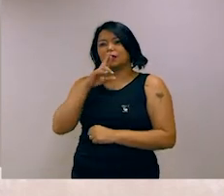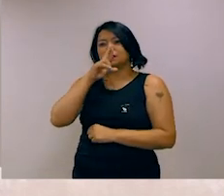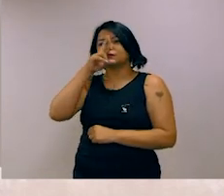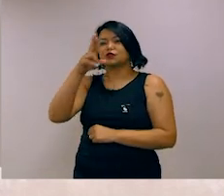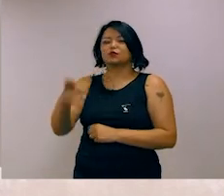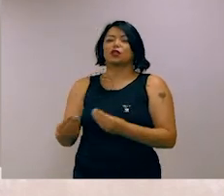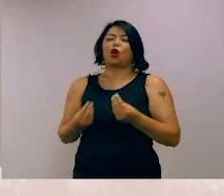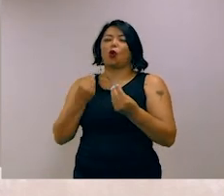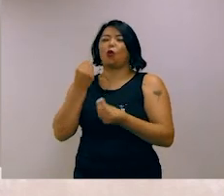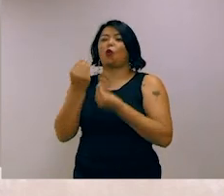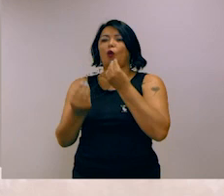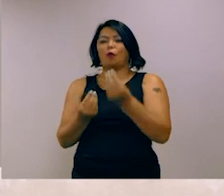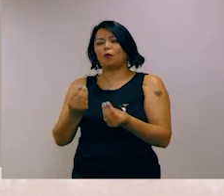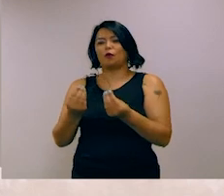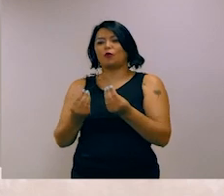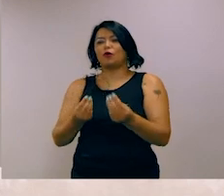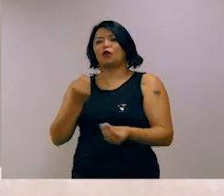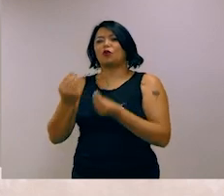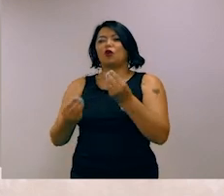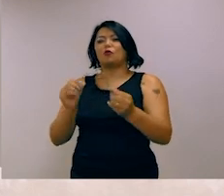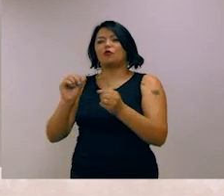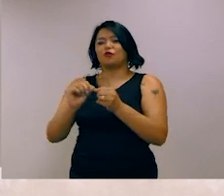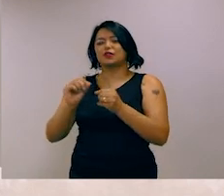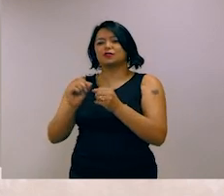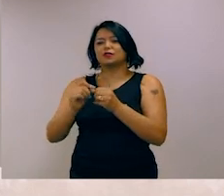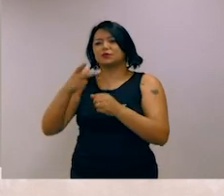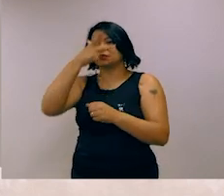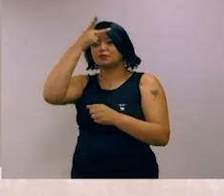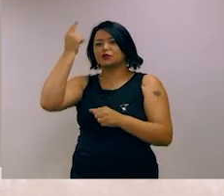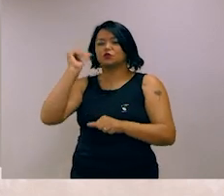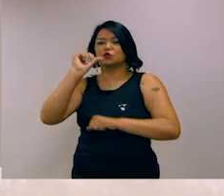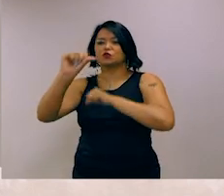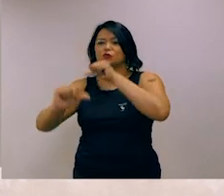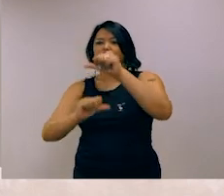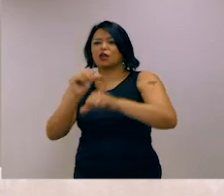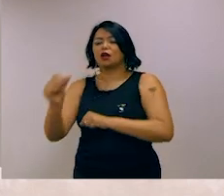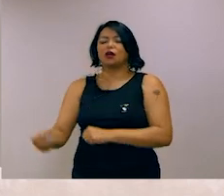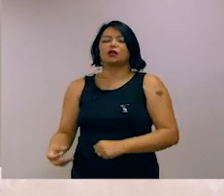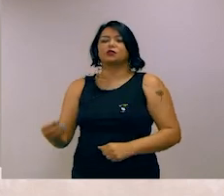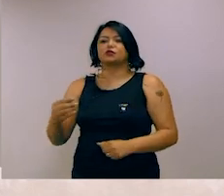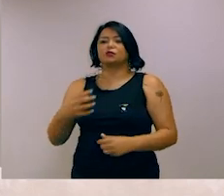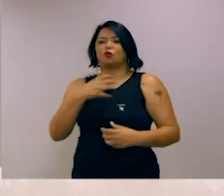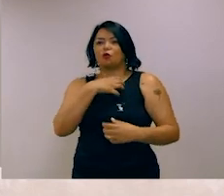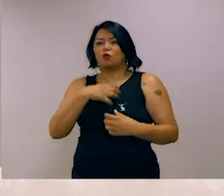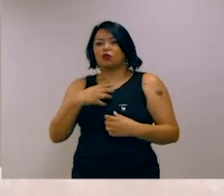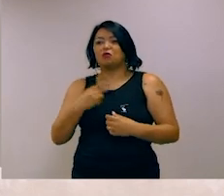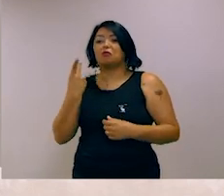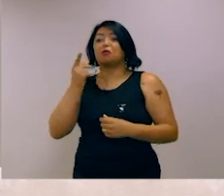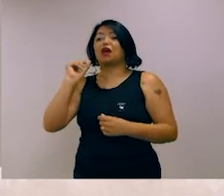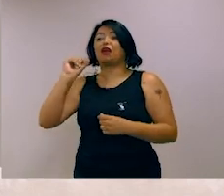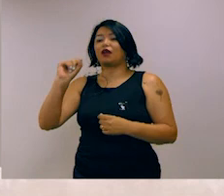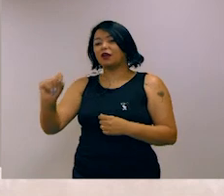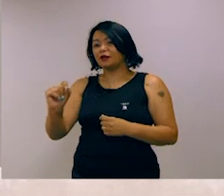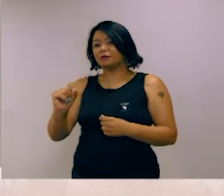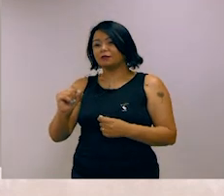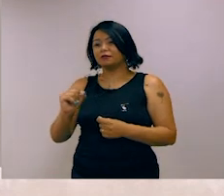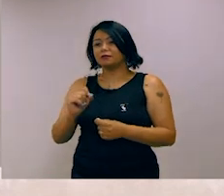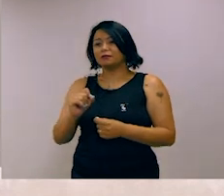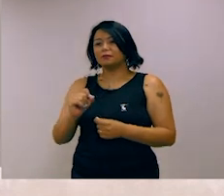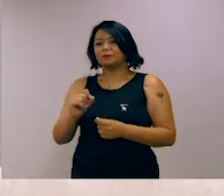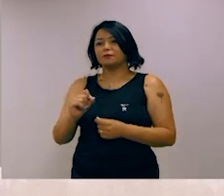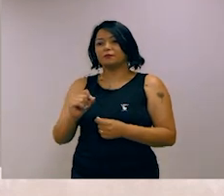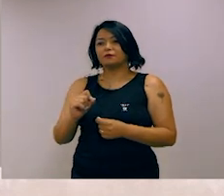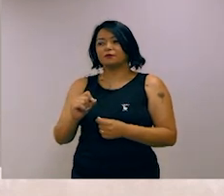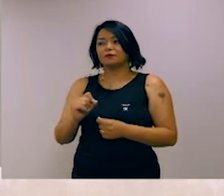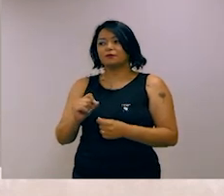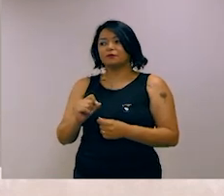how do we get people to change their behavior and for whom? Now, importantly, technology and design are implemented here